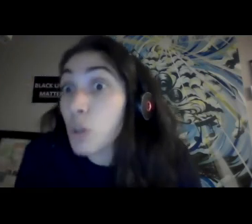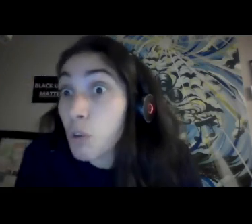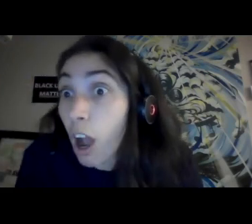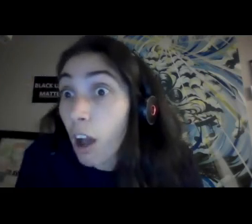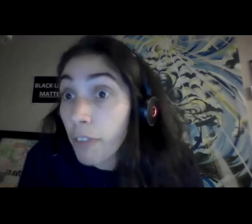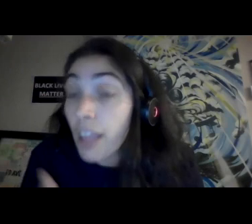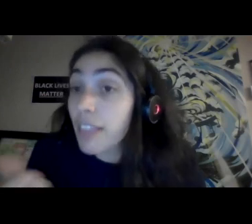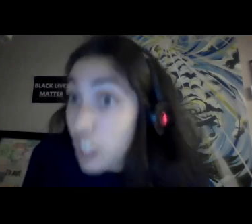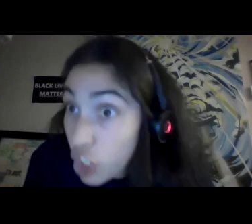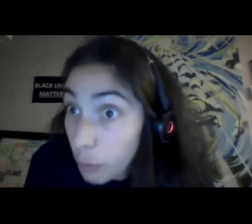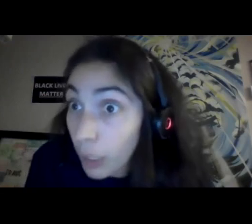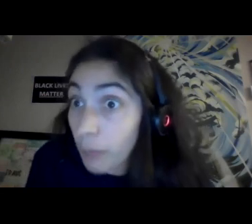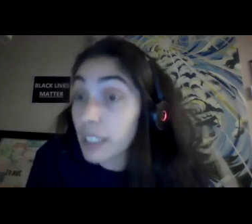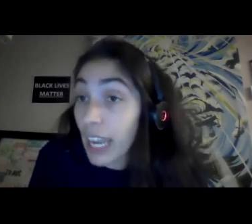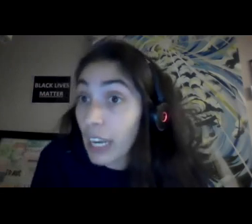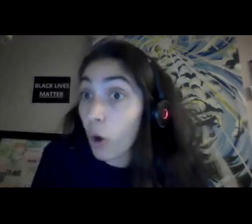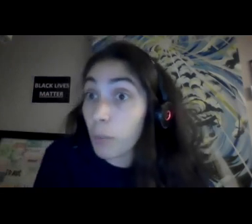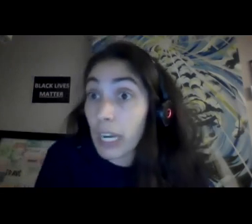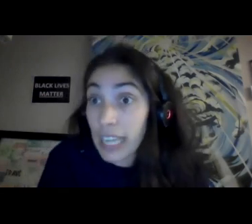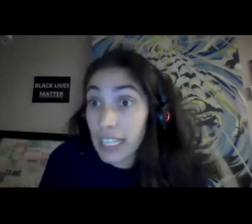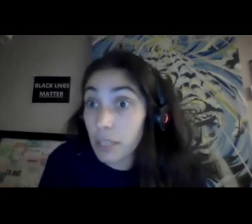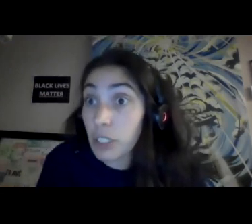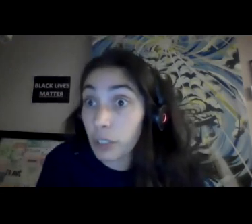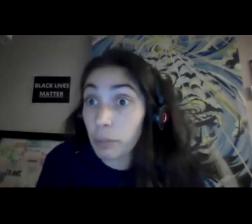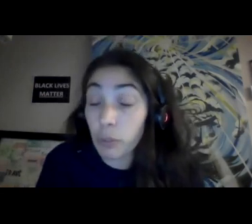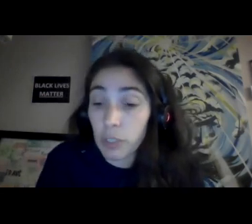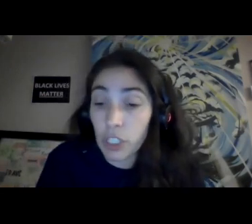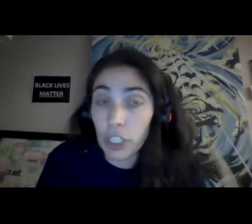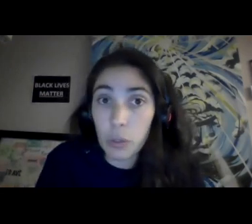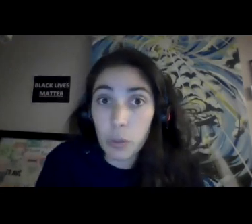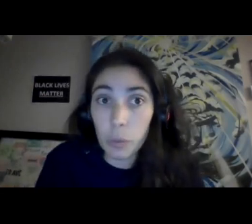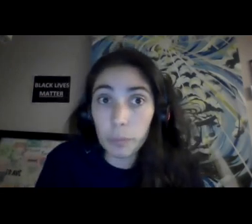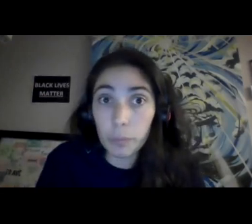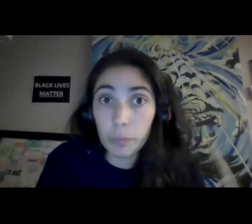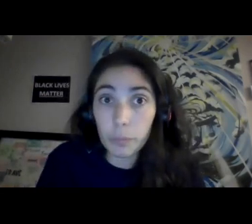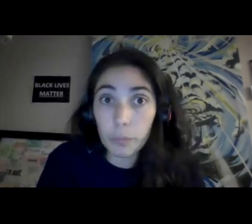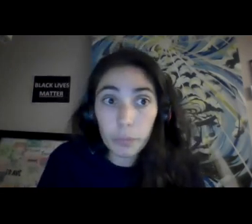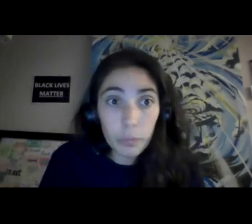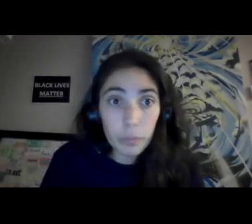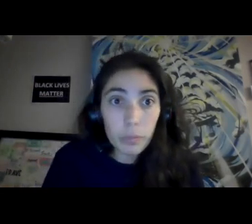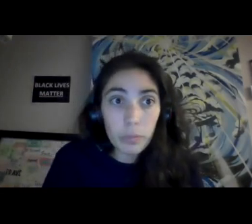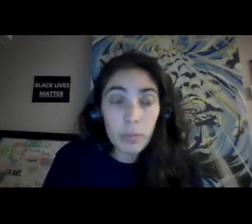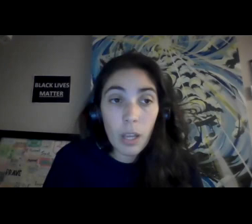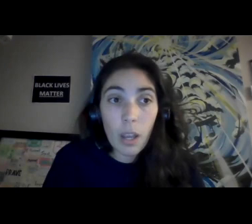a new cough, that should prompt staying home and a test before returning to school.